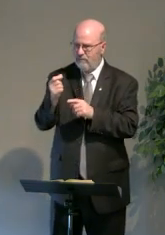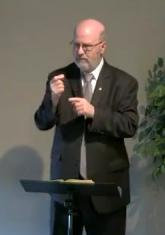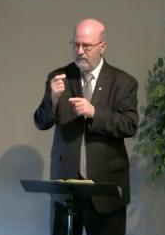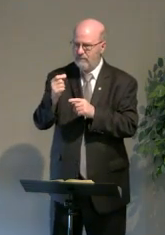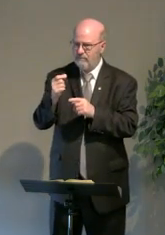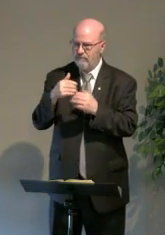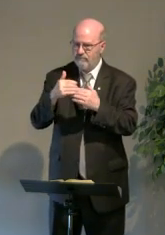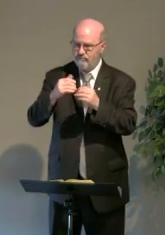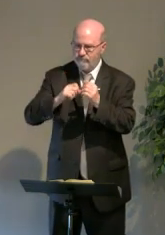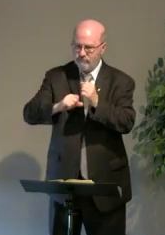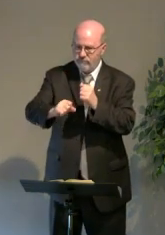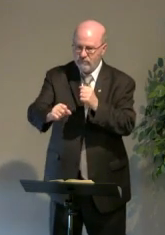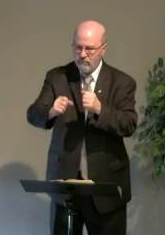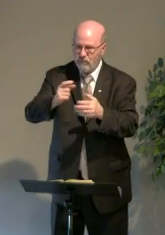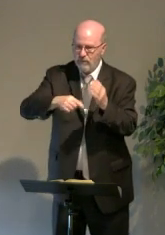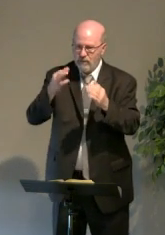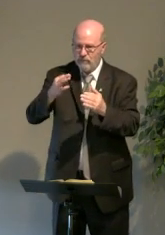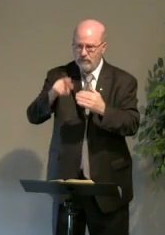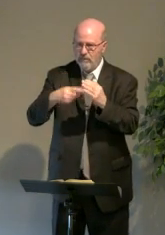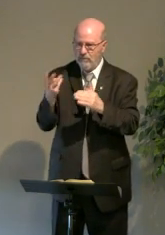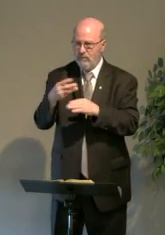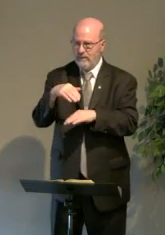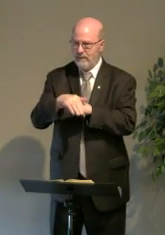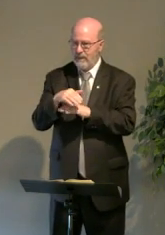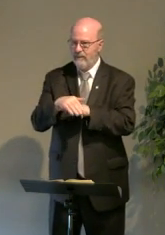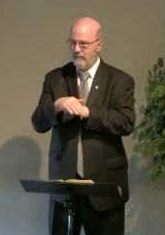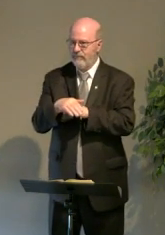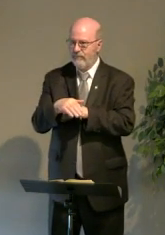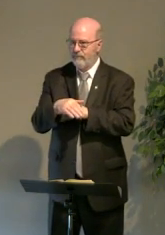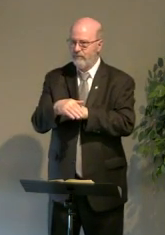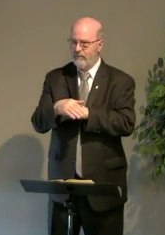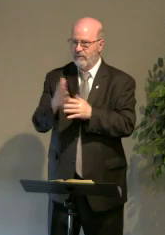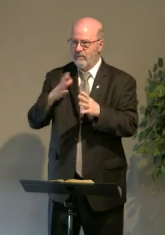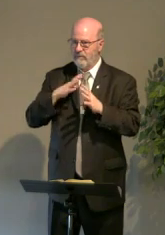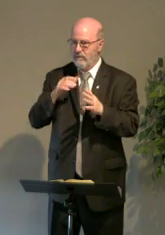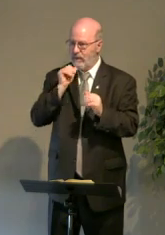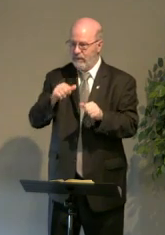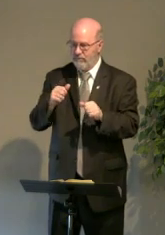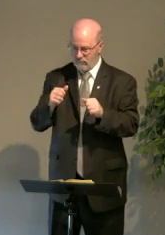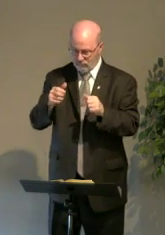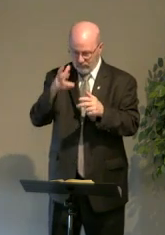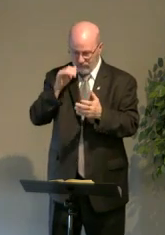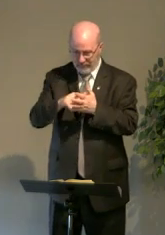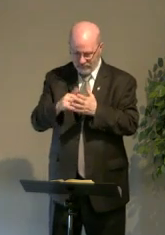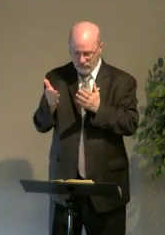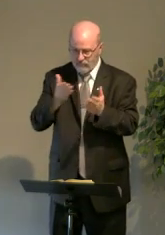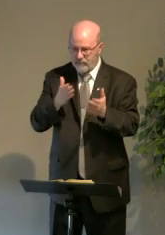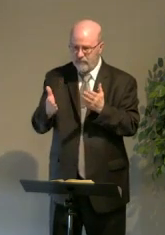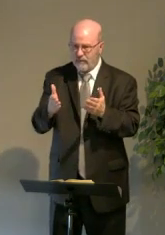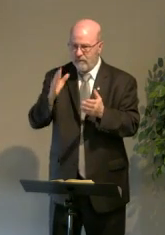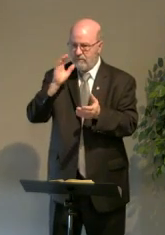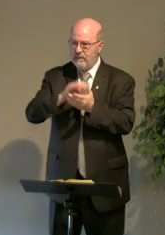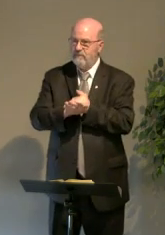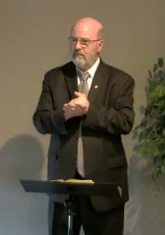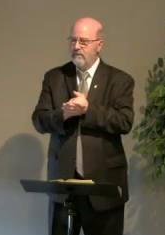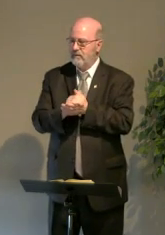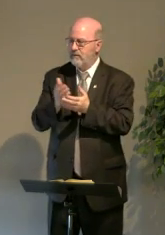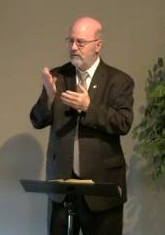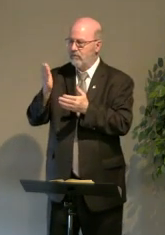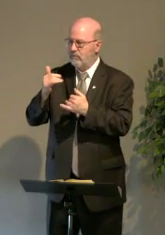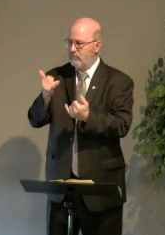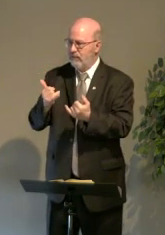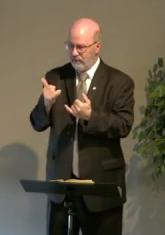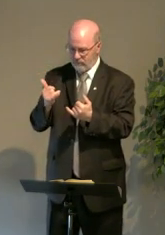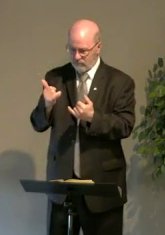an extension of what I preached on Wednesday evening. It's totally fine if you weren't able to catch that service. I believe this sermon today